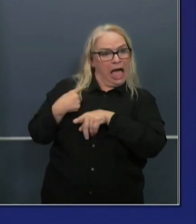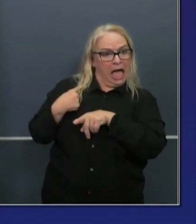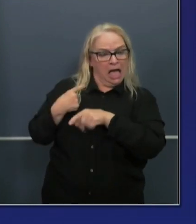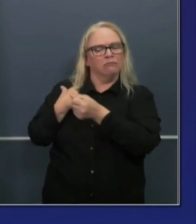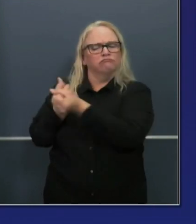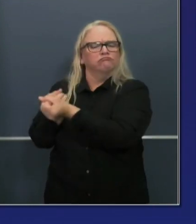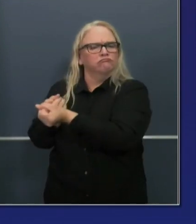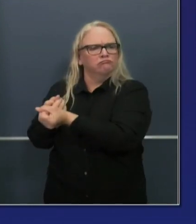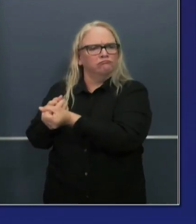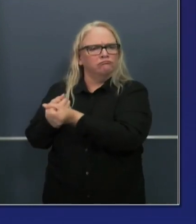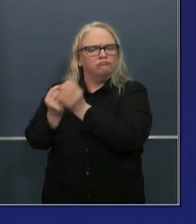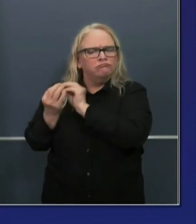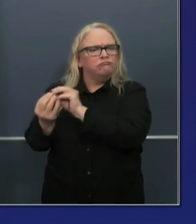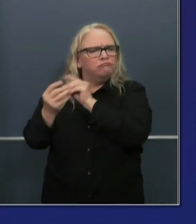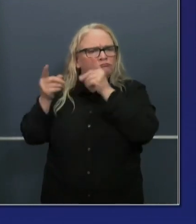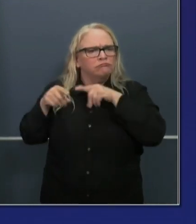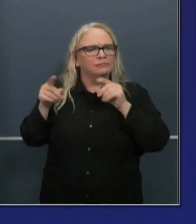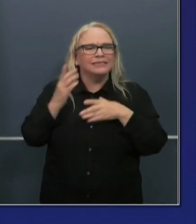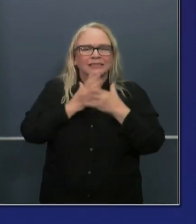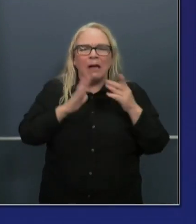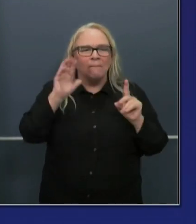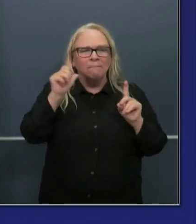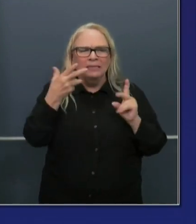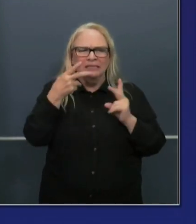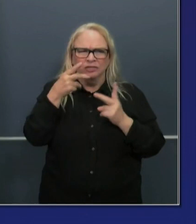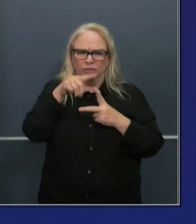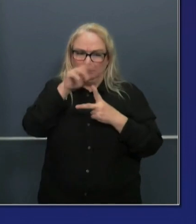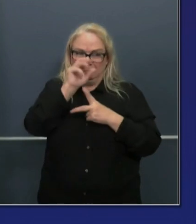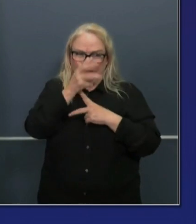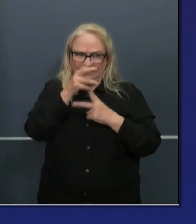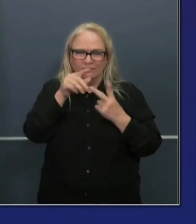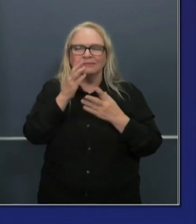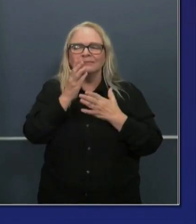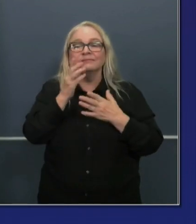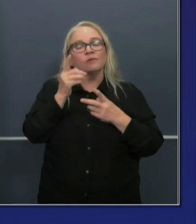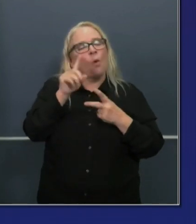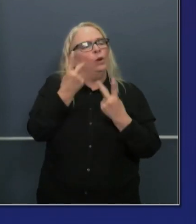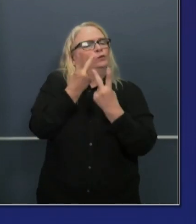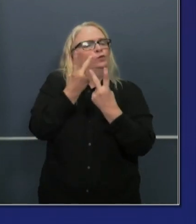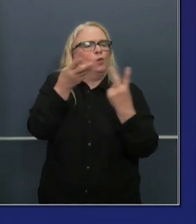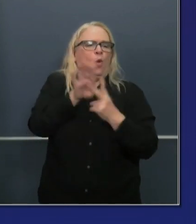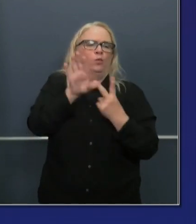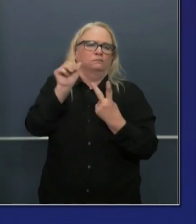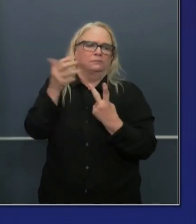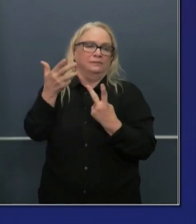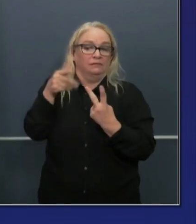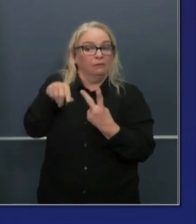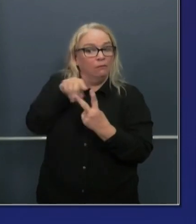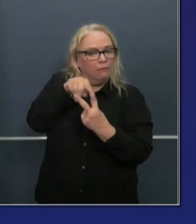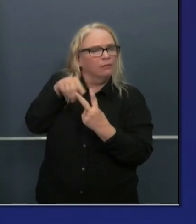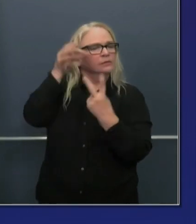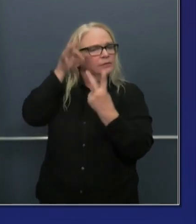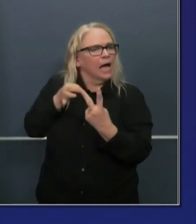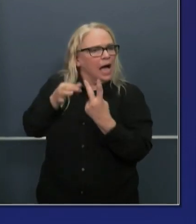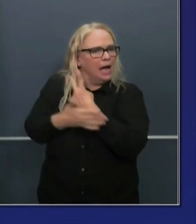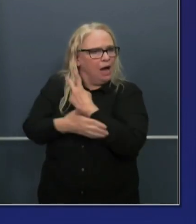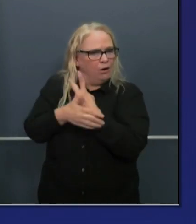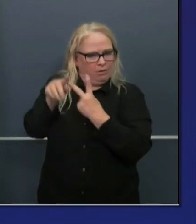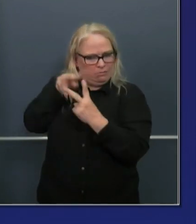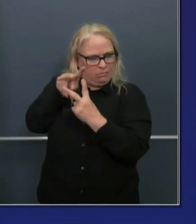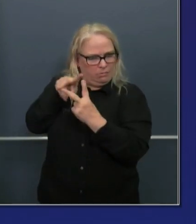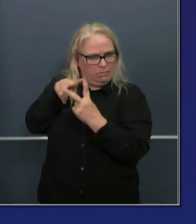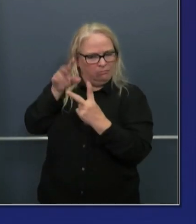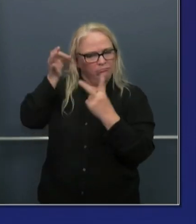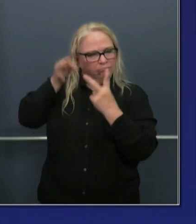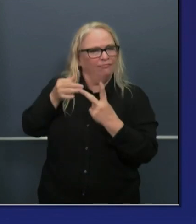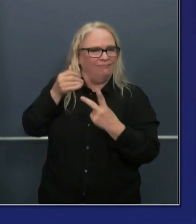beach closures in those 2 counties that have already made the determination that they would be shutting down their local